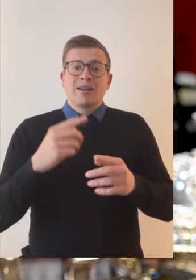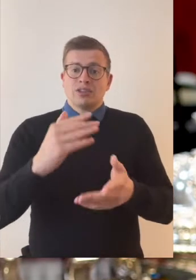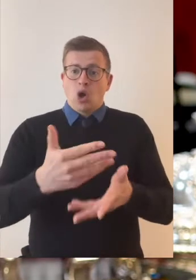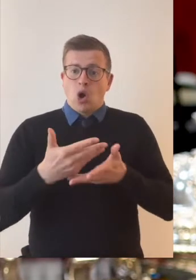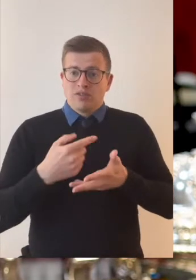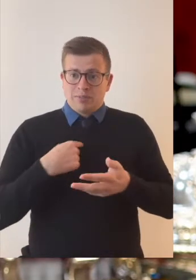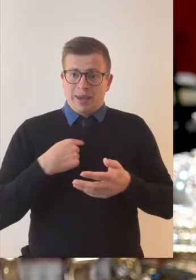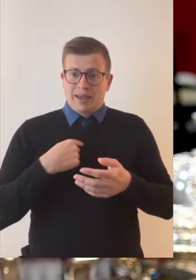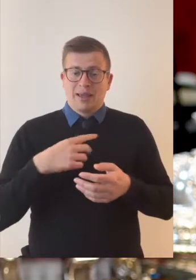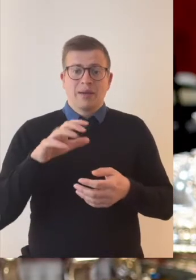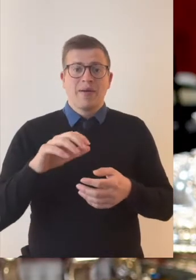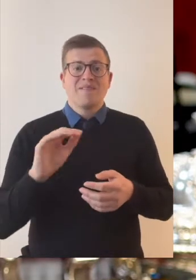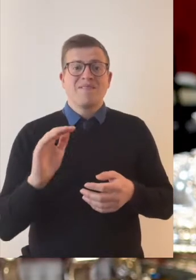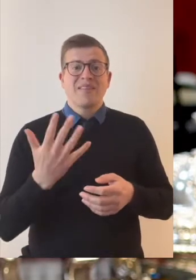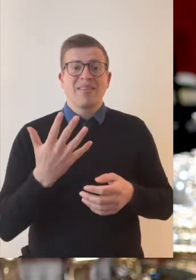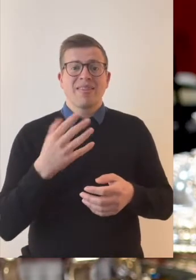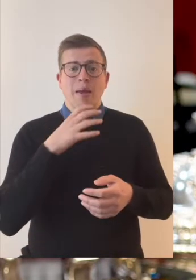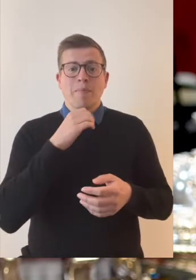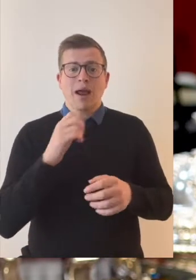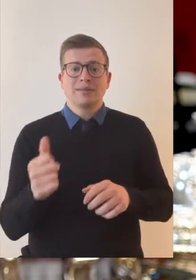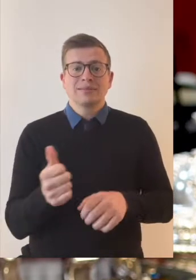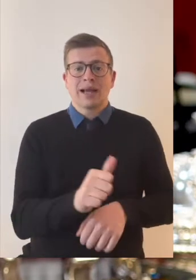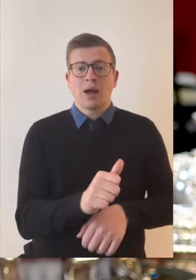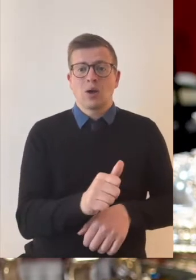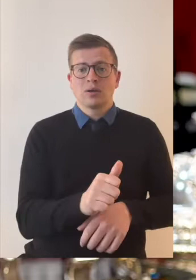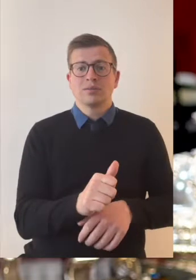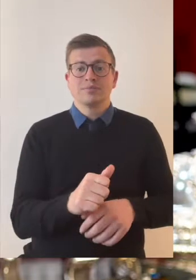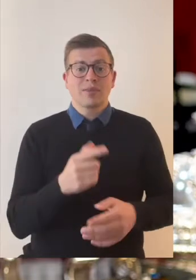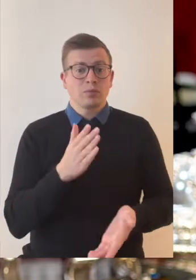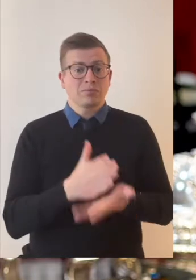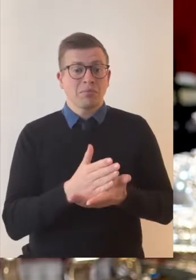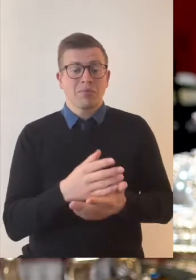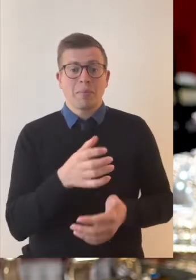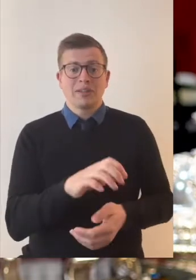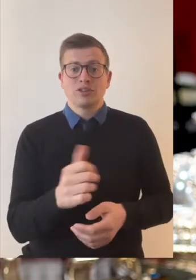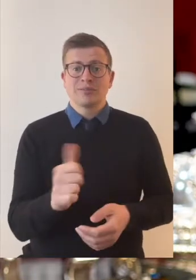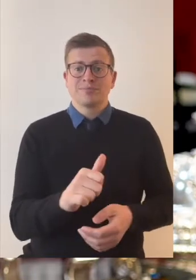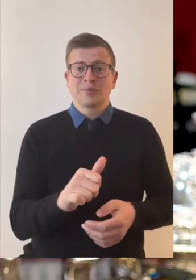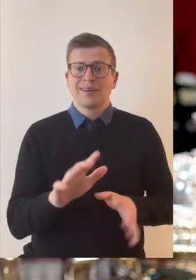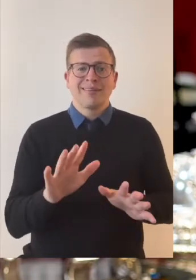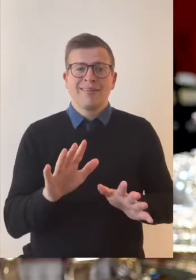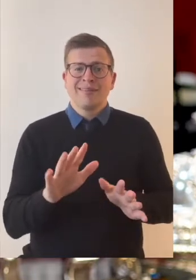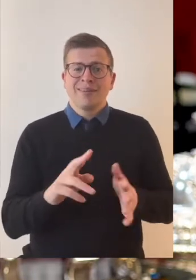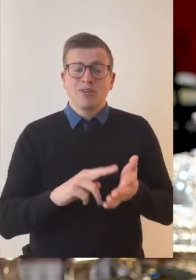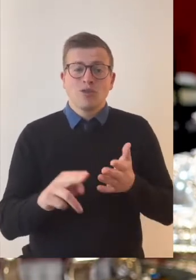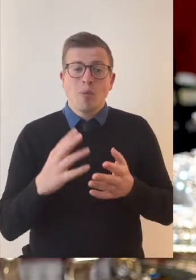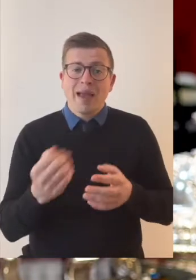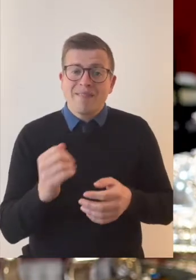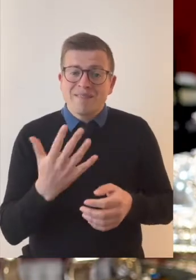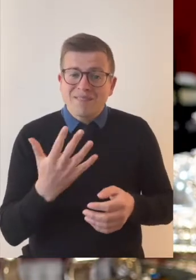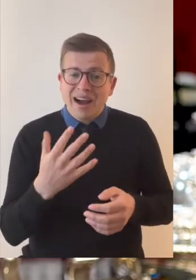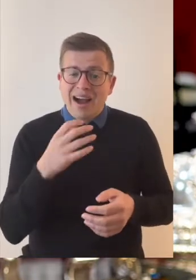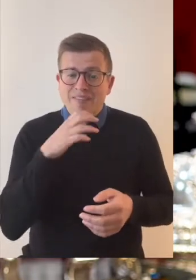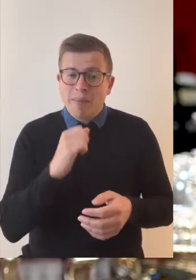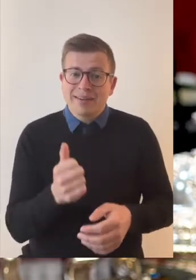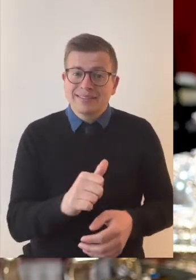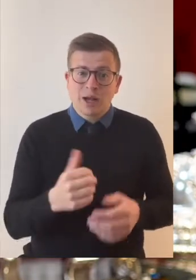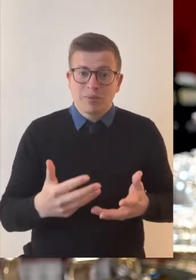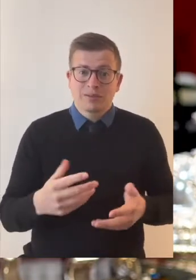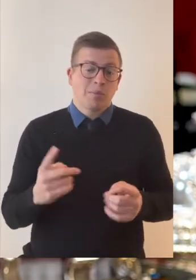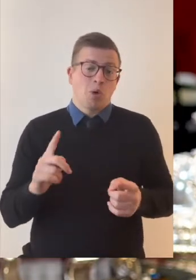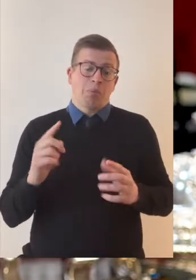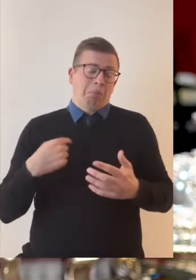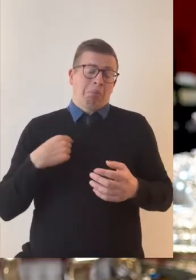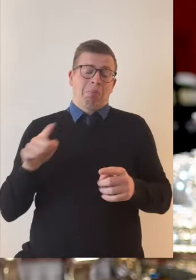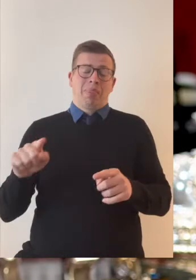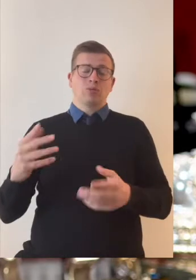Rex offered me the position of fifth man down. That was the actual position he offered me. So you don't usually have five men down, do you